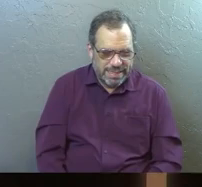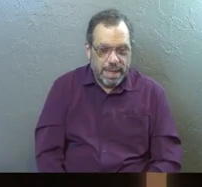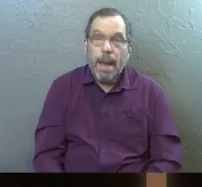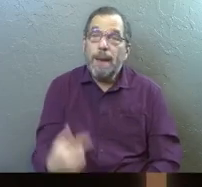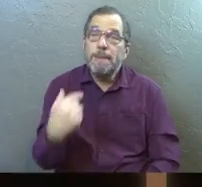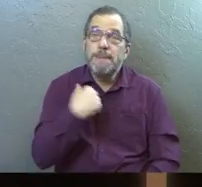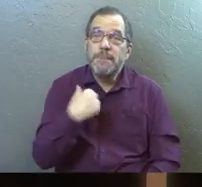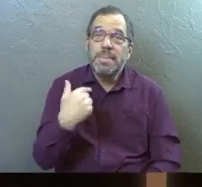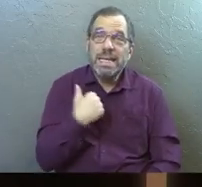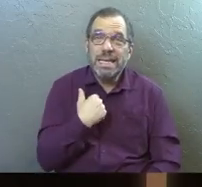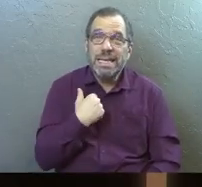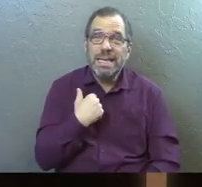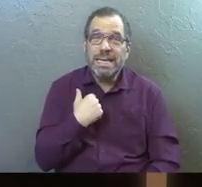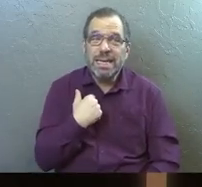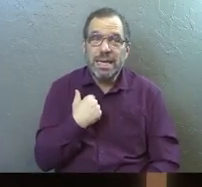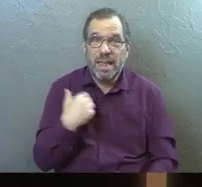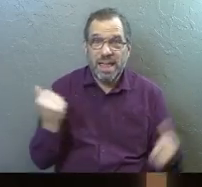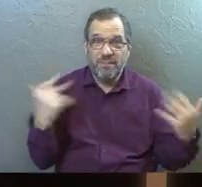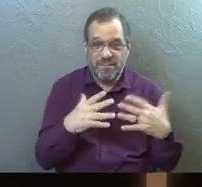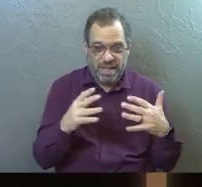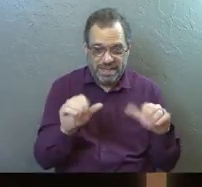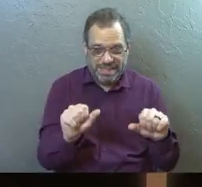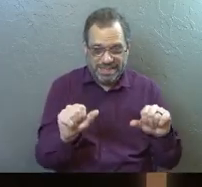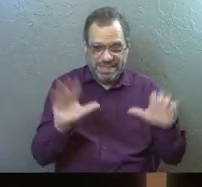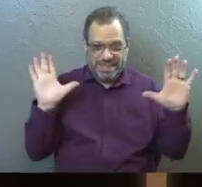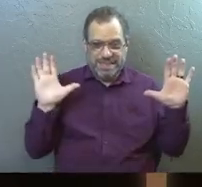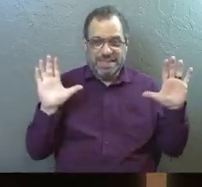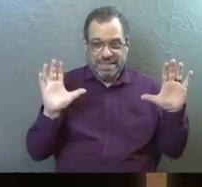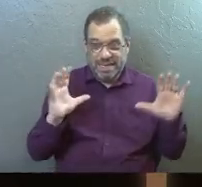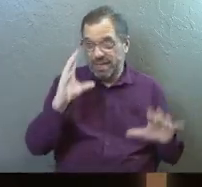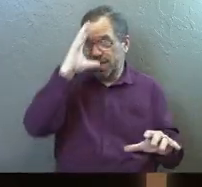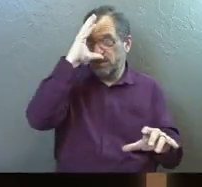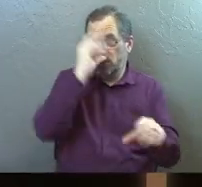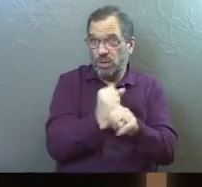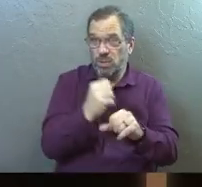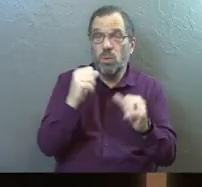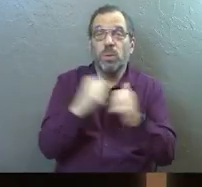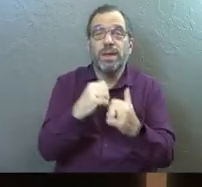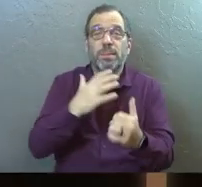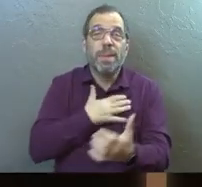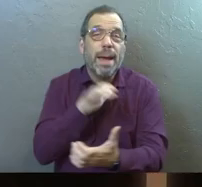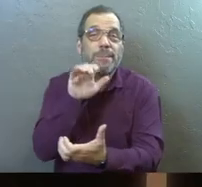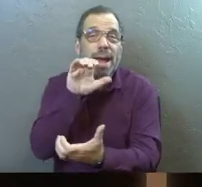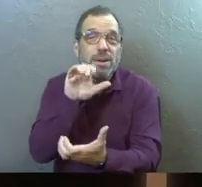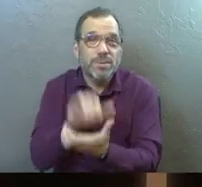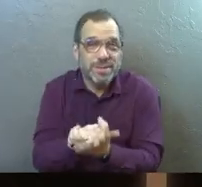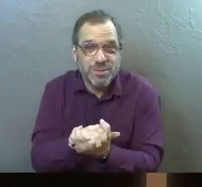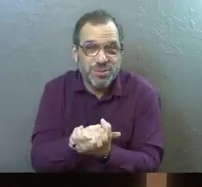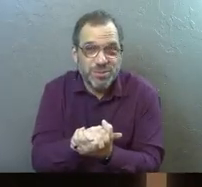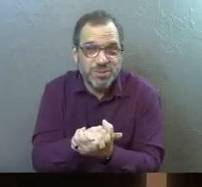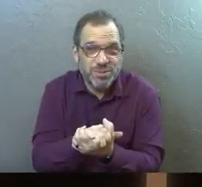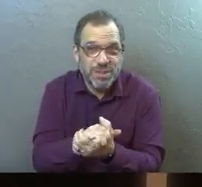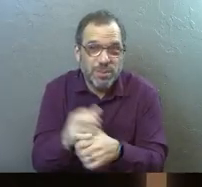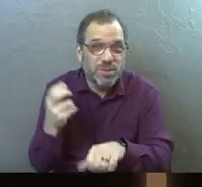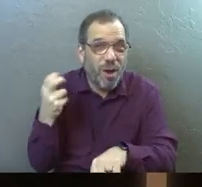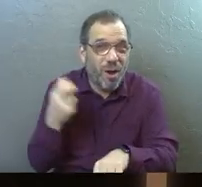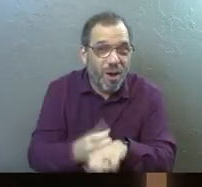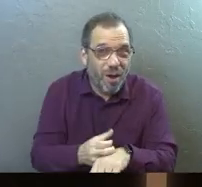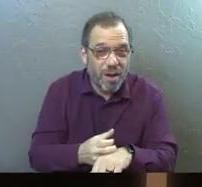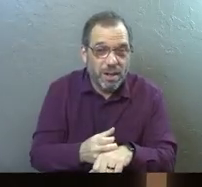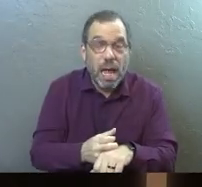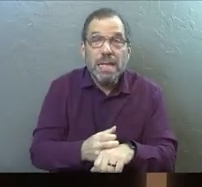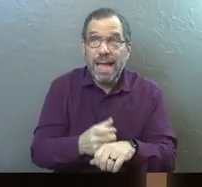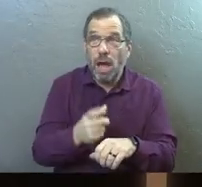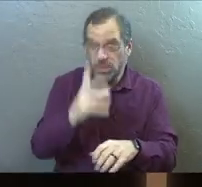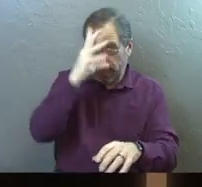And I had to let go of fear, and I had to trust the Lord with my marriage. It was tough. And did